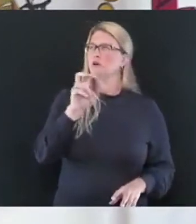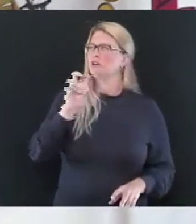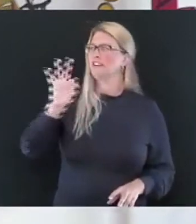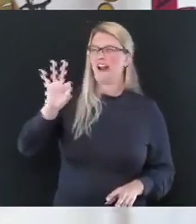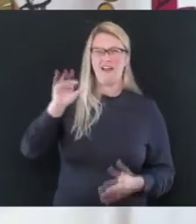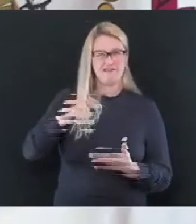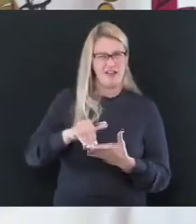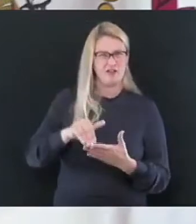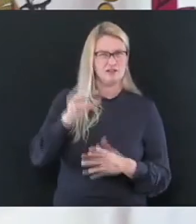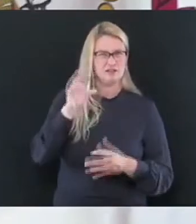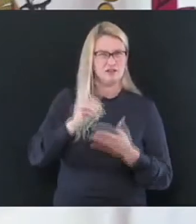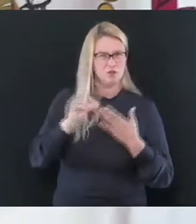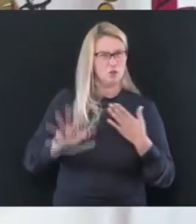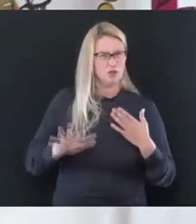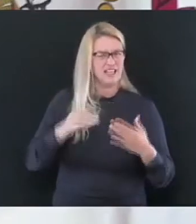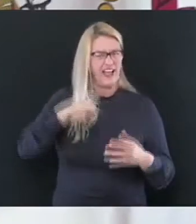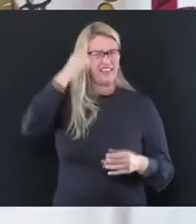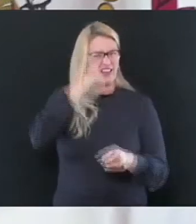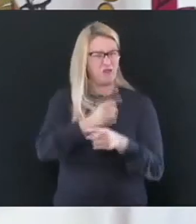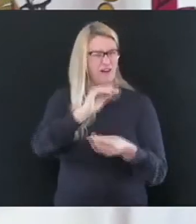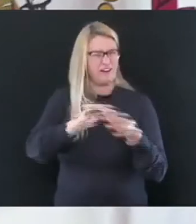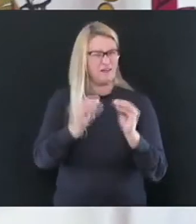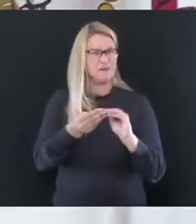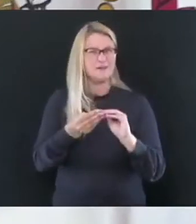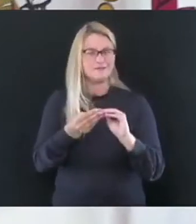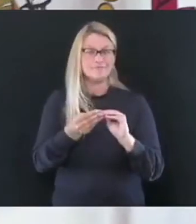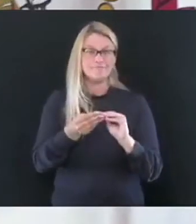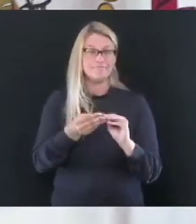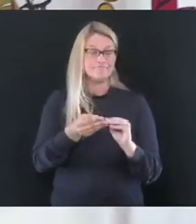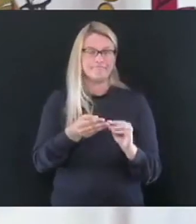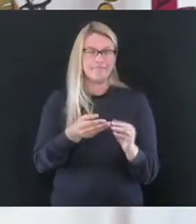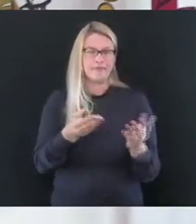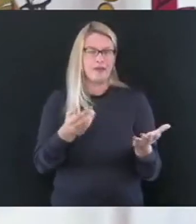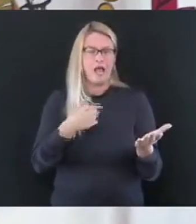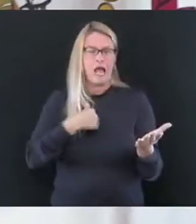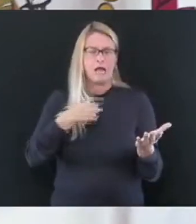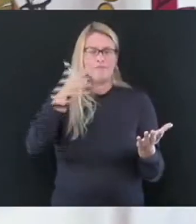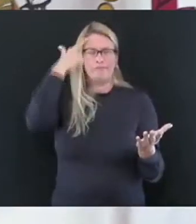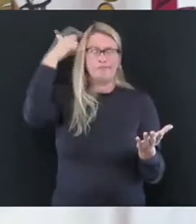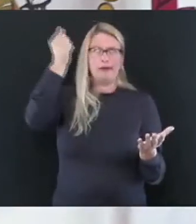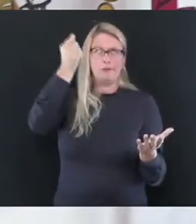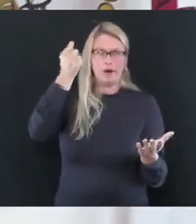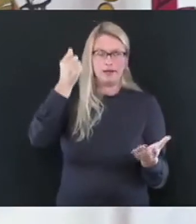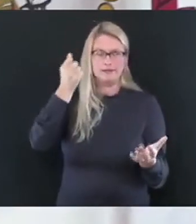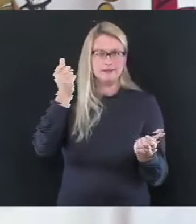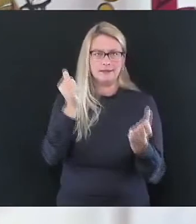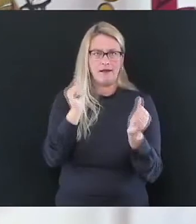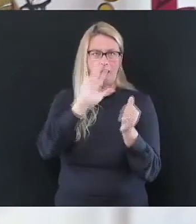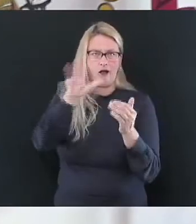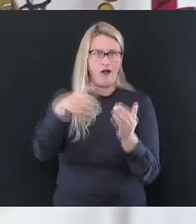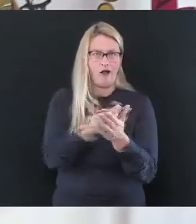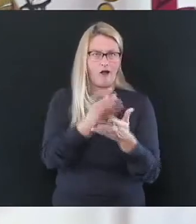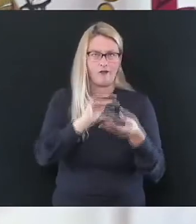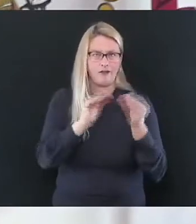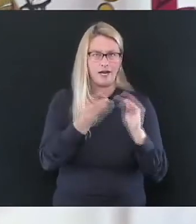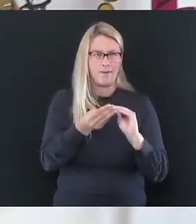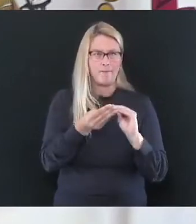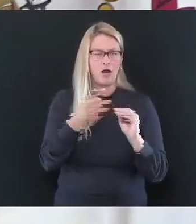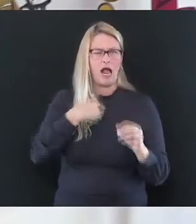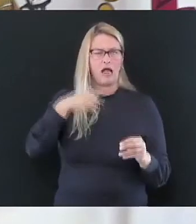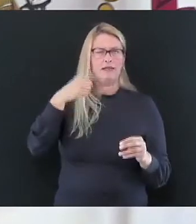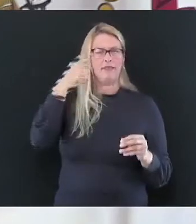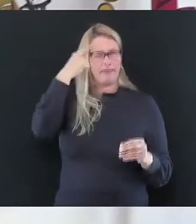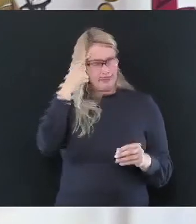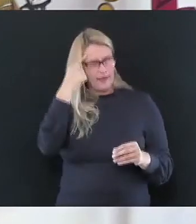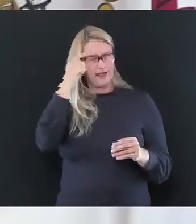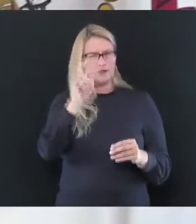209,000. I think that's the right number. Now I'm doing all this from memory. I don't have notes on any of this, but I think it's